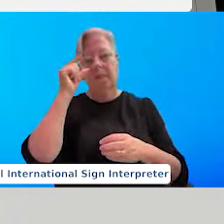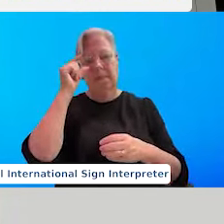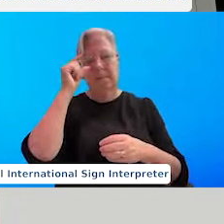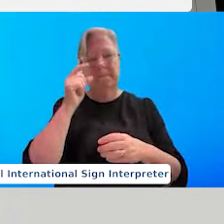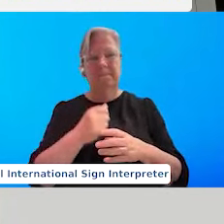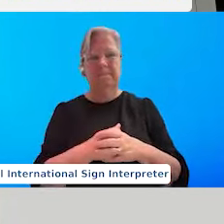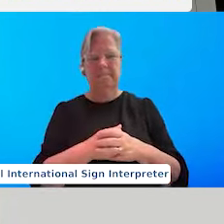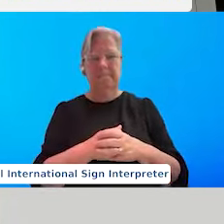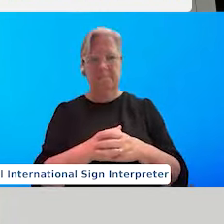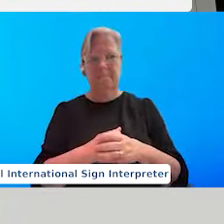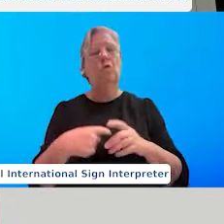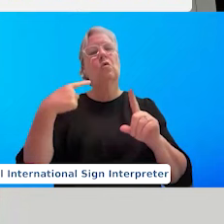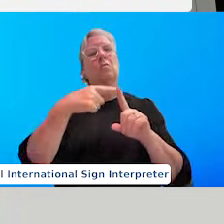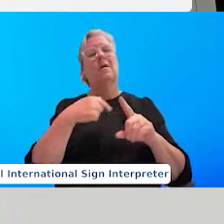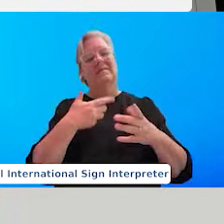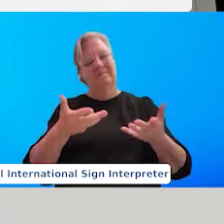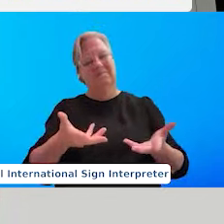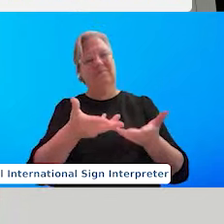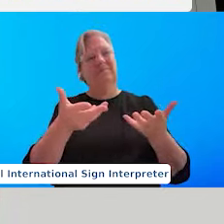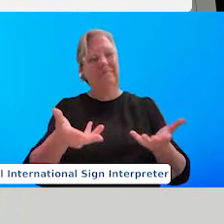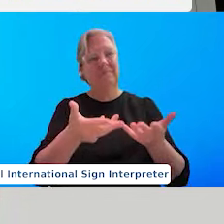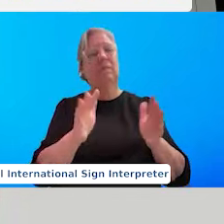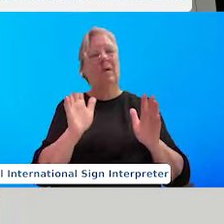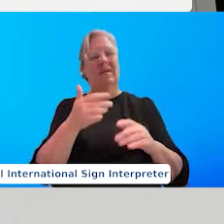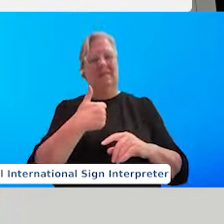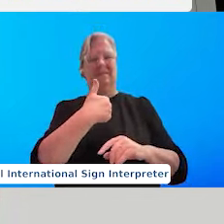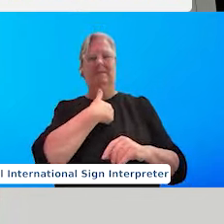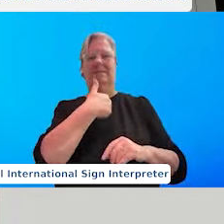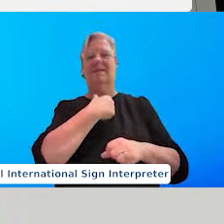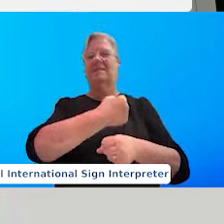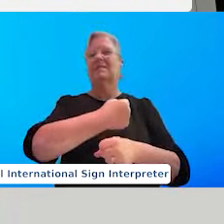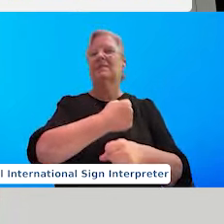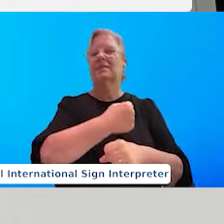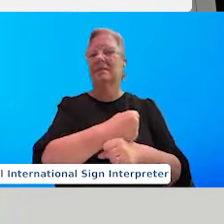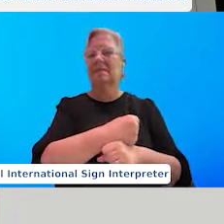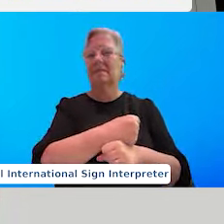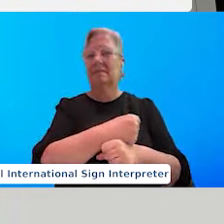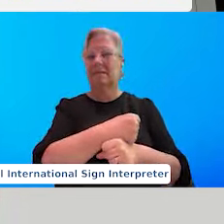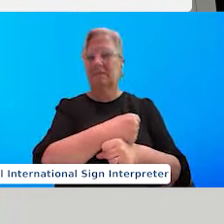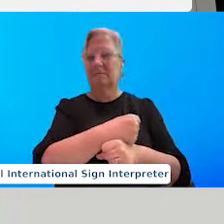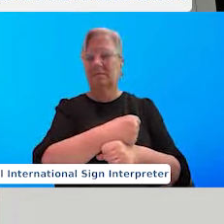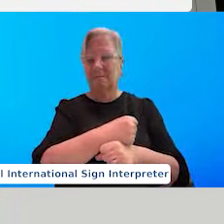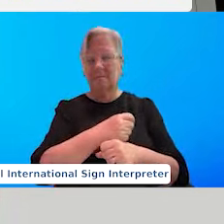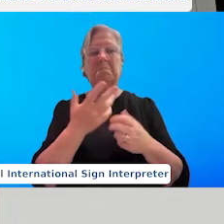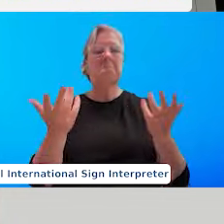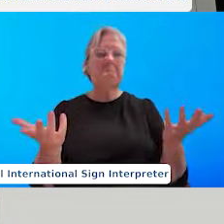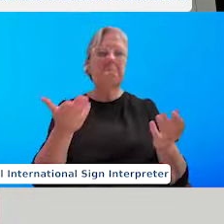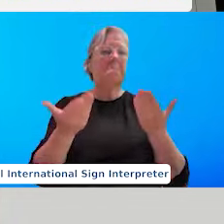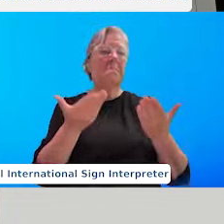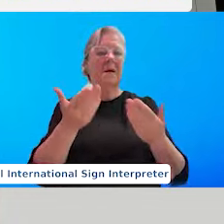with disabilities to sell their products, etc. So these are an option that government offer for